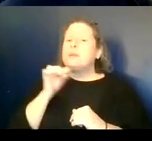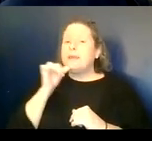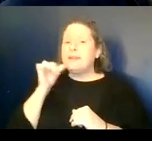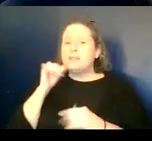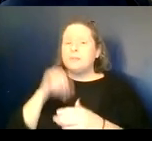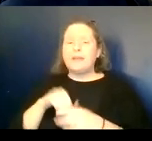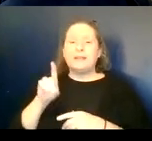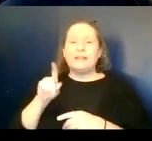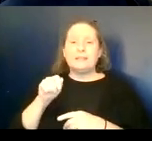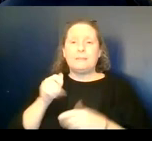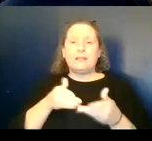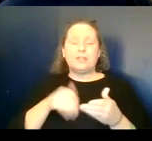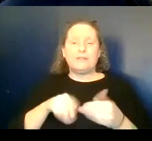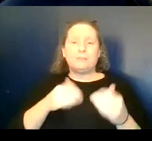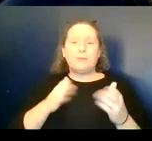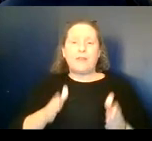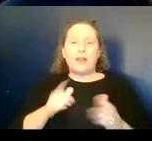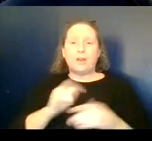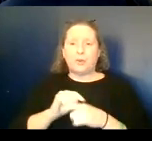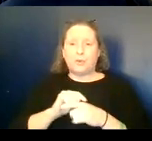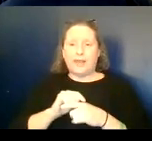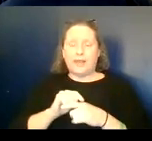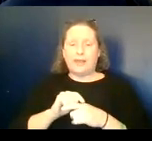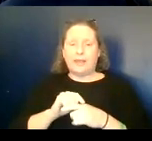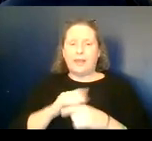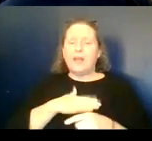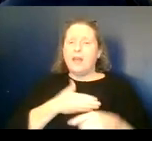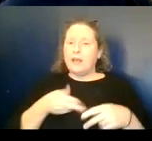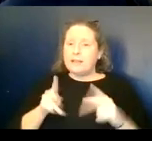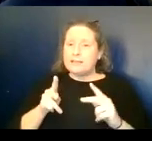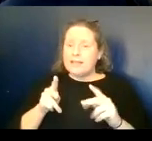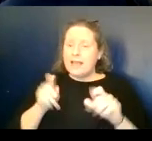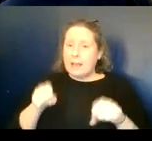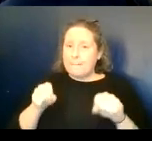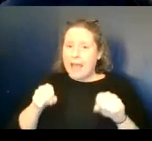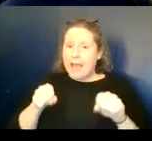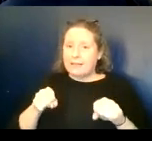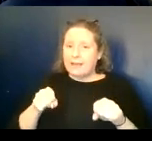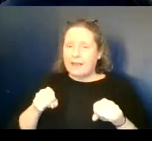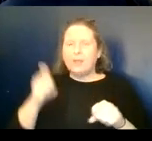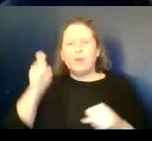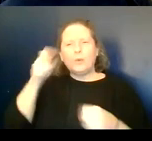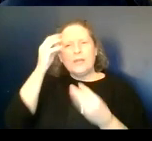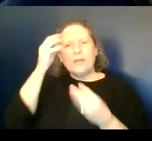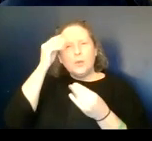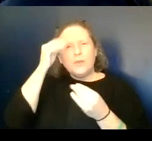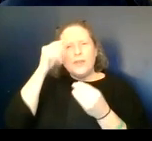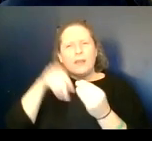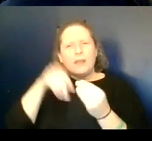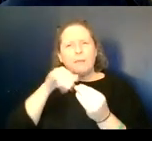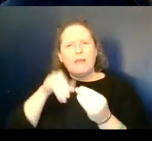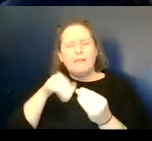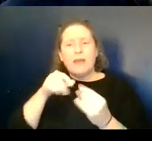service provider training, that, you know, consent capacity is something we really need to think about, especially for people with